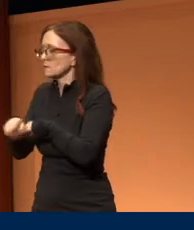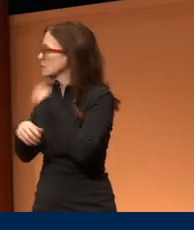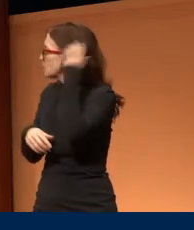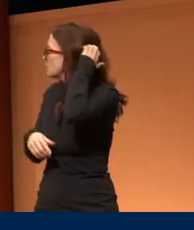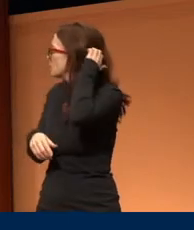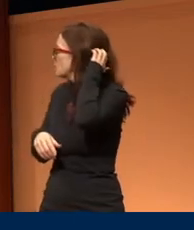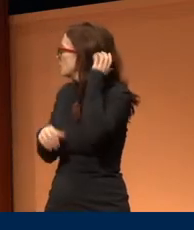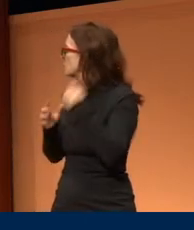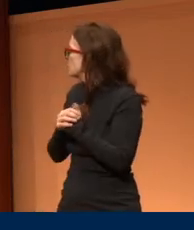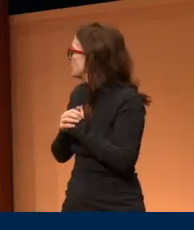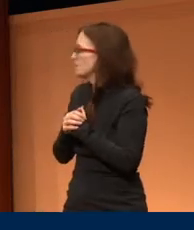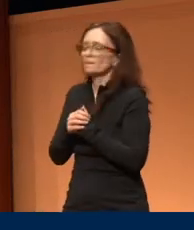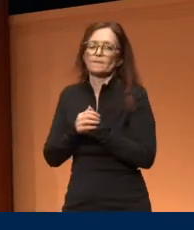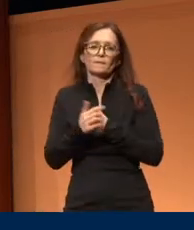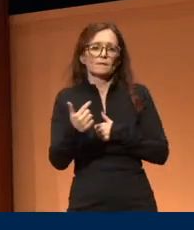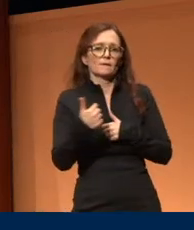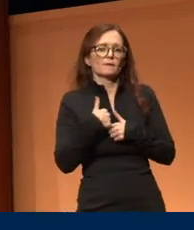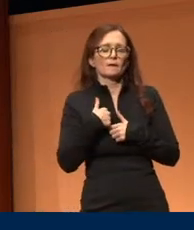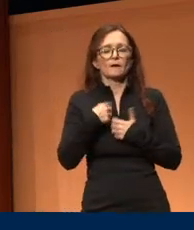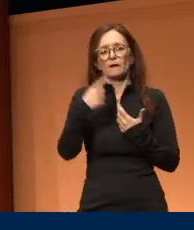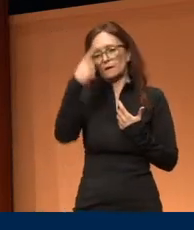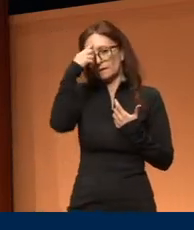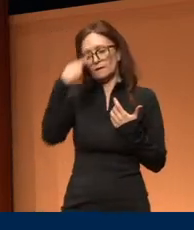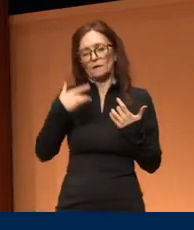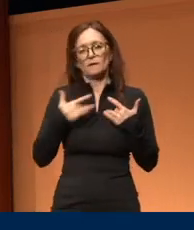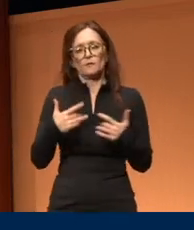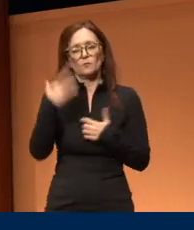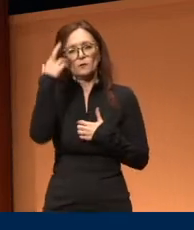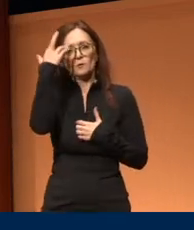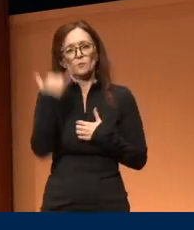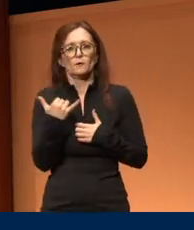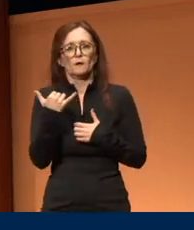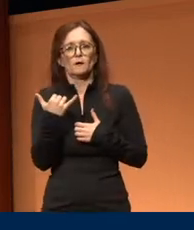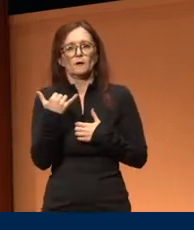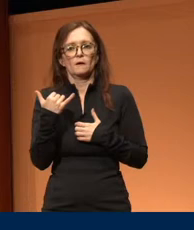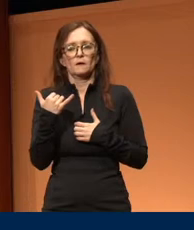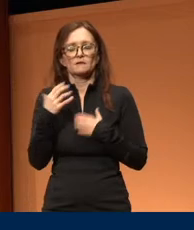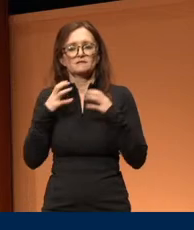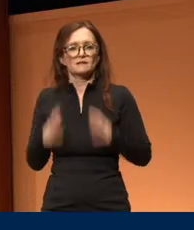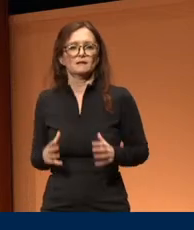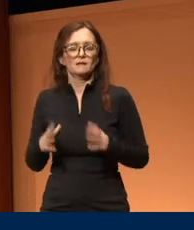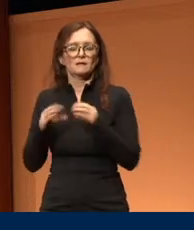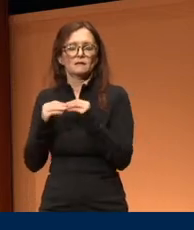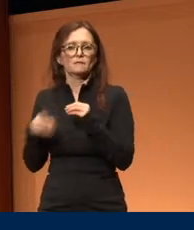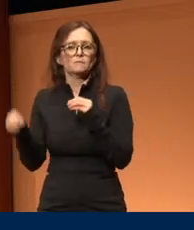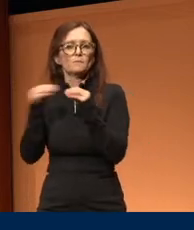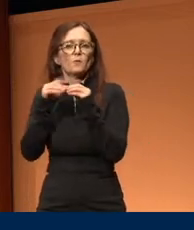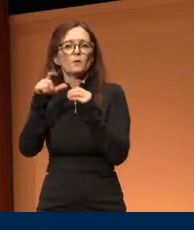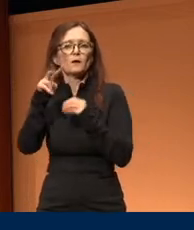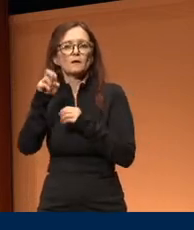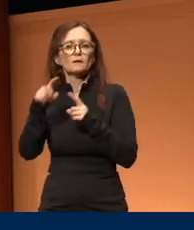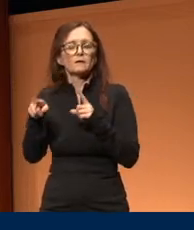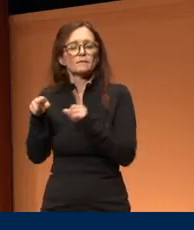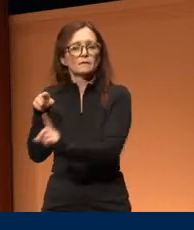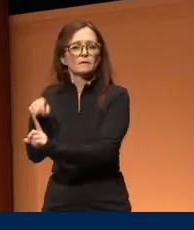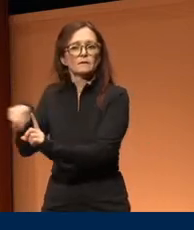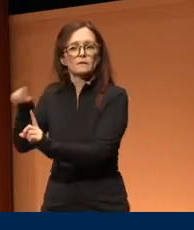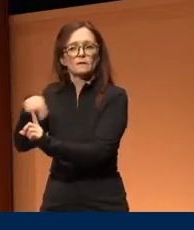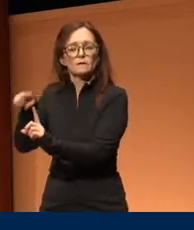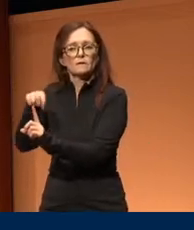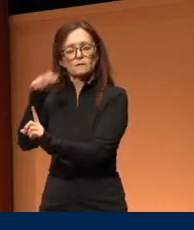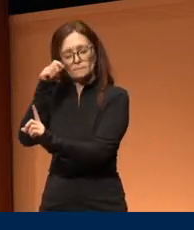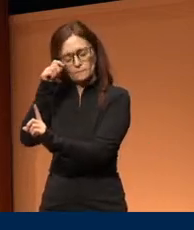Great, so I tend to think that the reason why elected assemblies don't have much love in them,